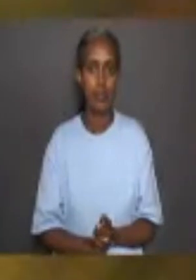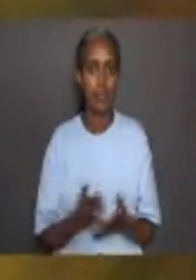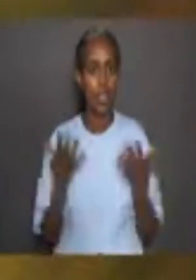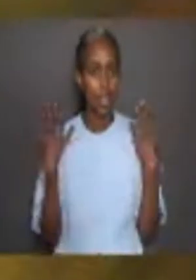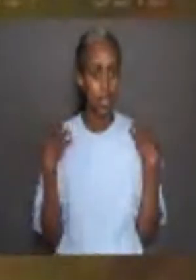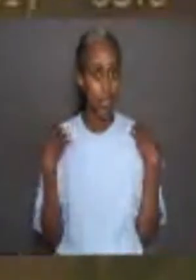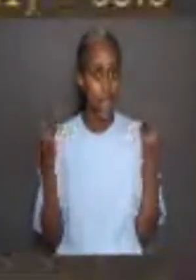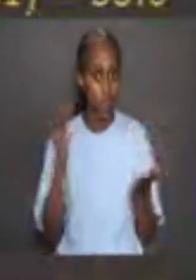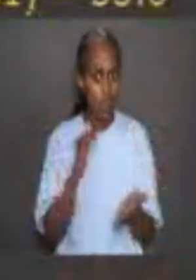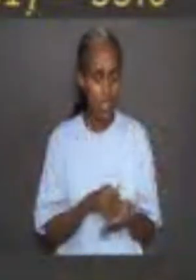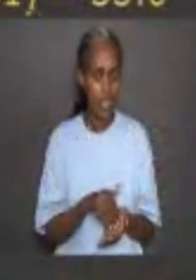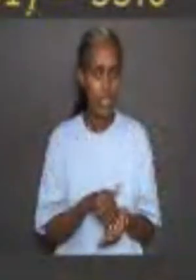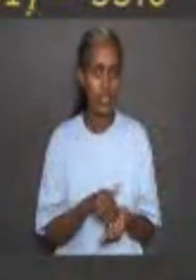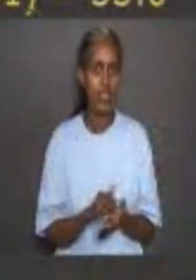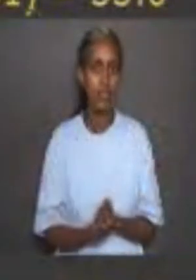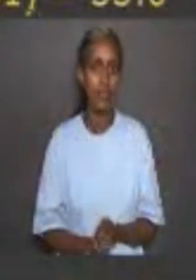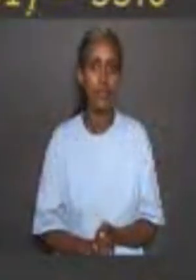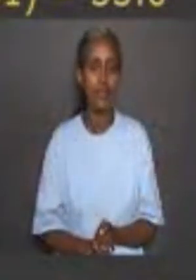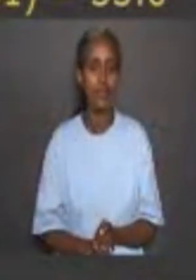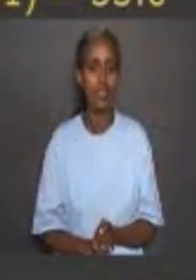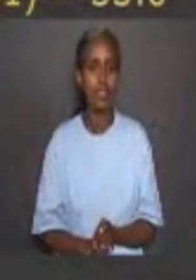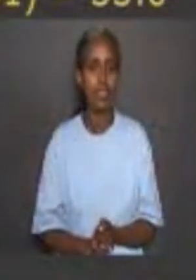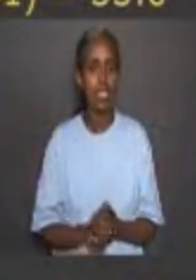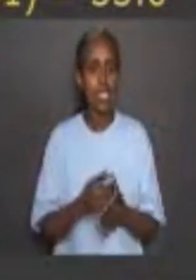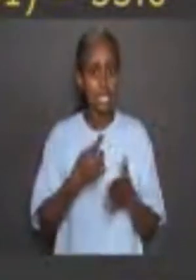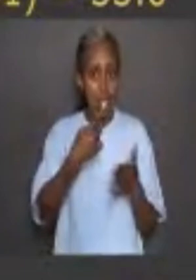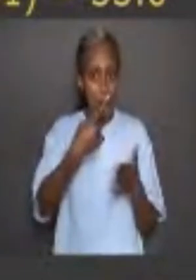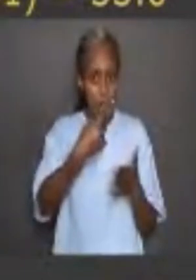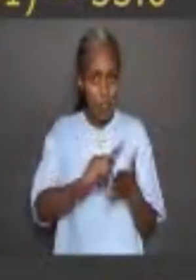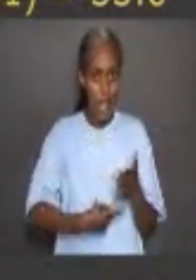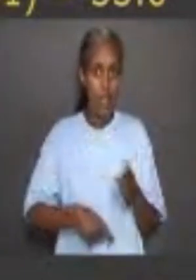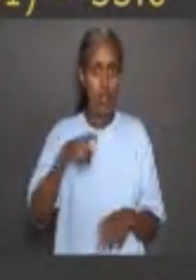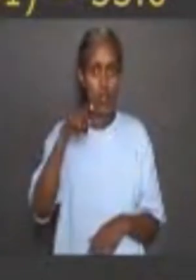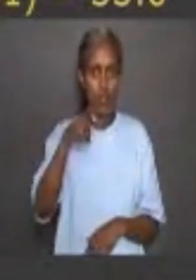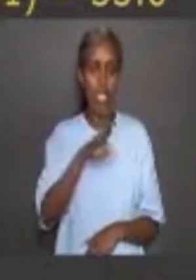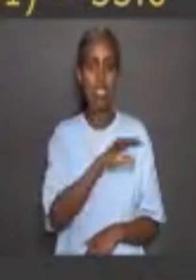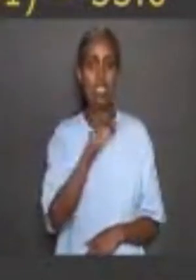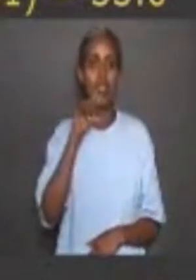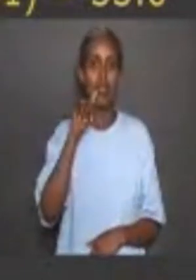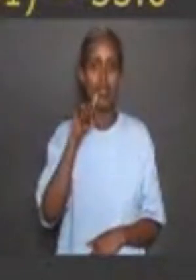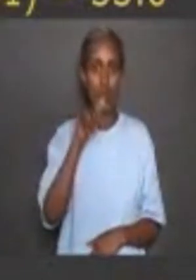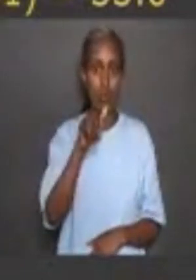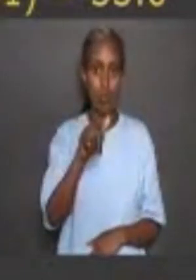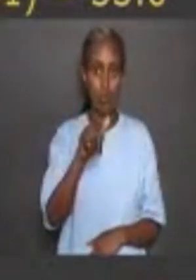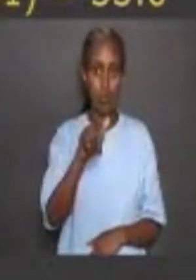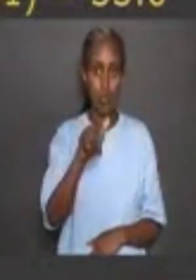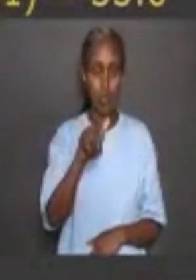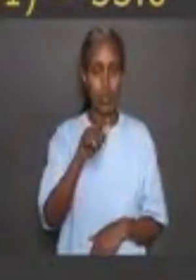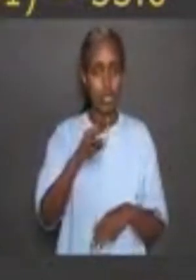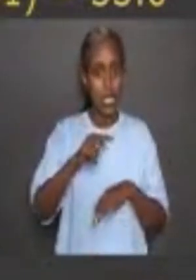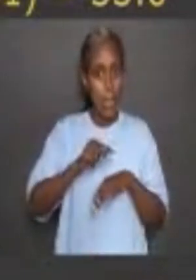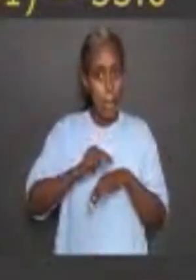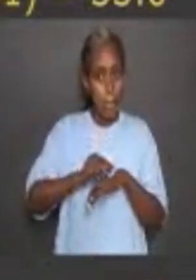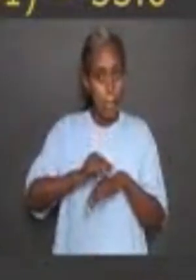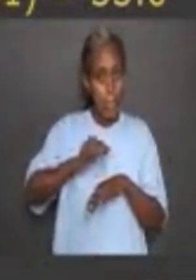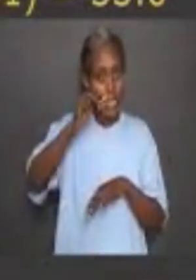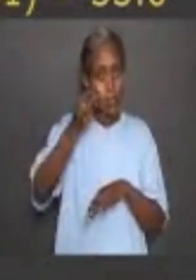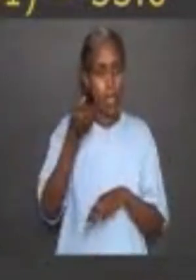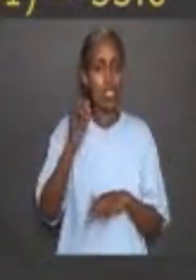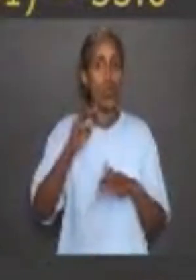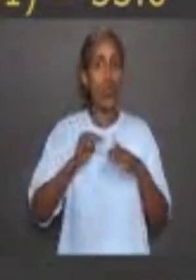Hello again. The value of x and y, which maximize